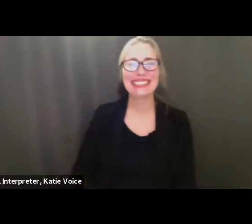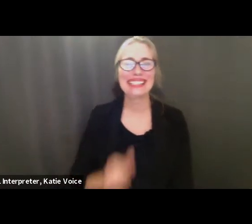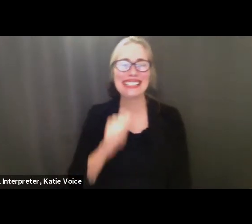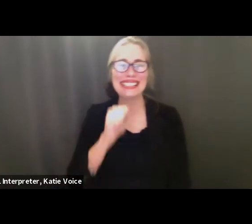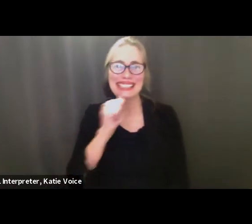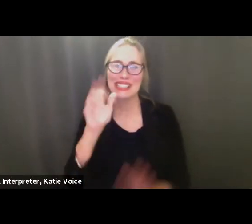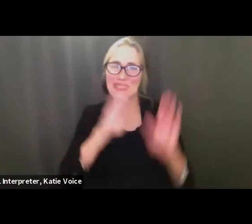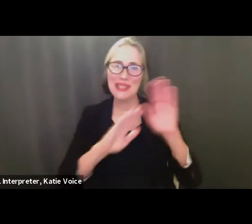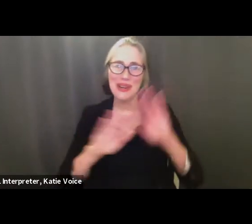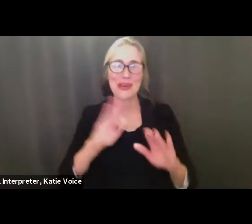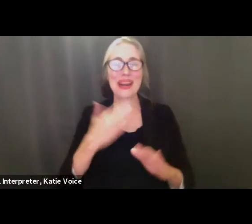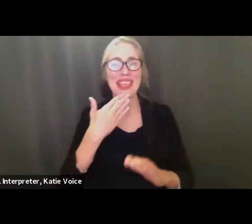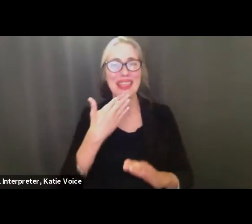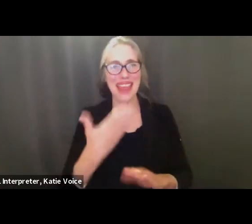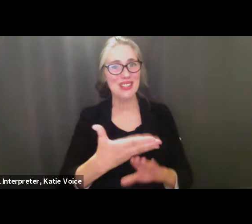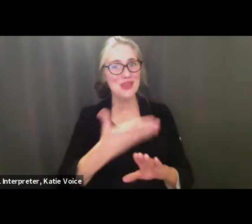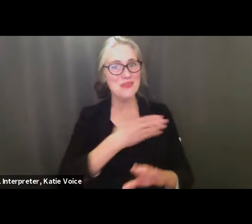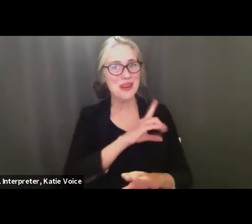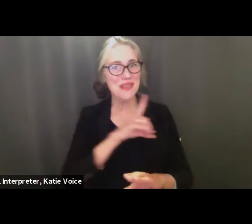to the previous board